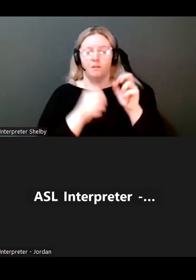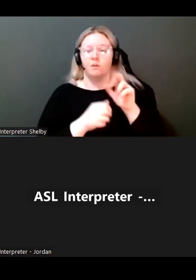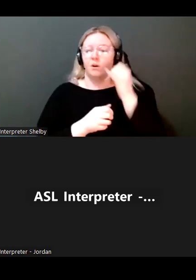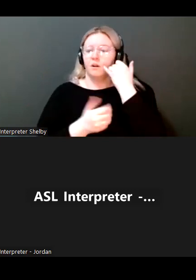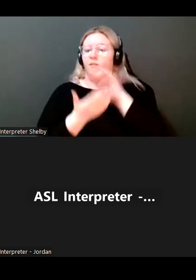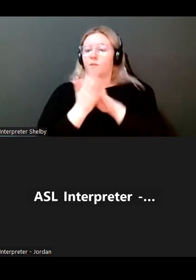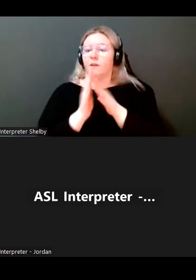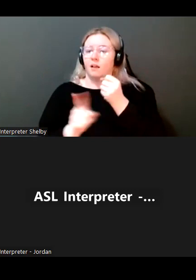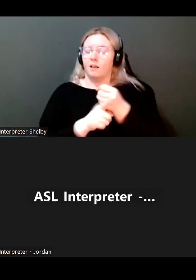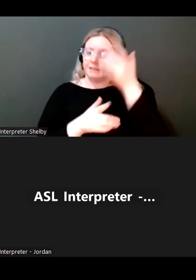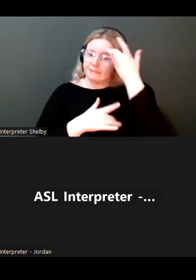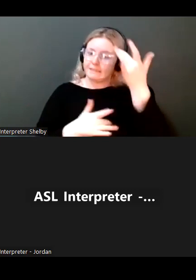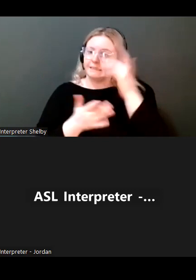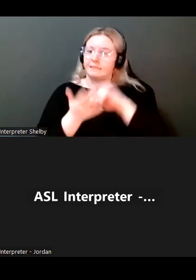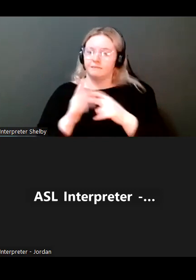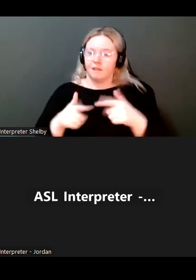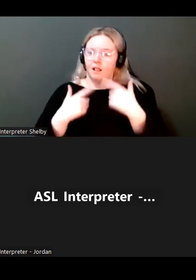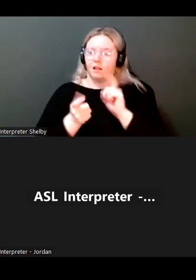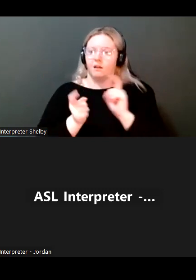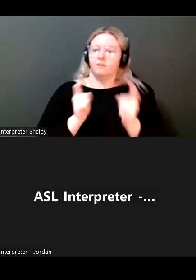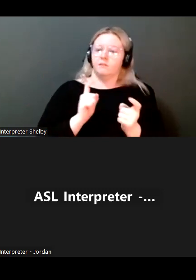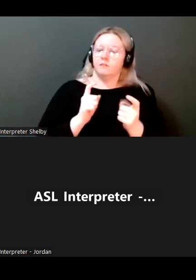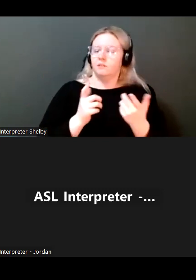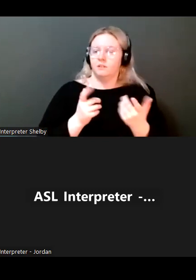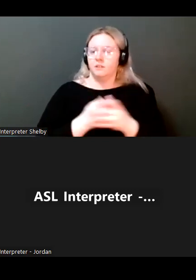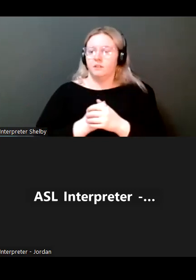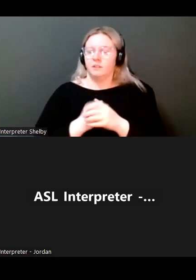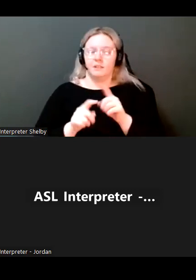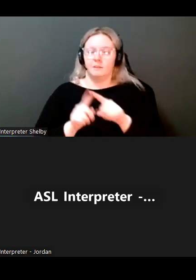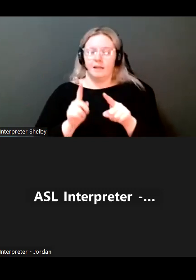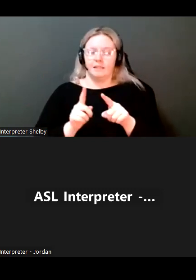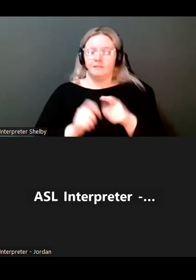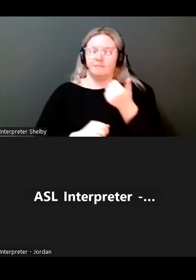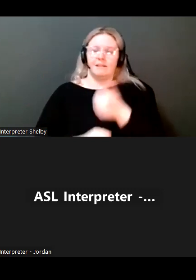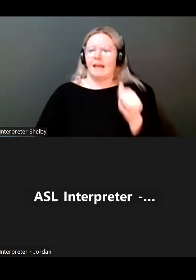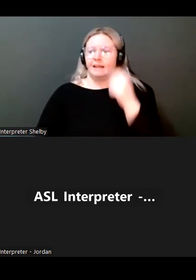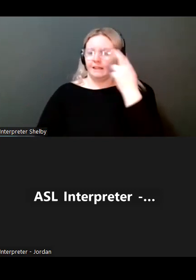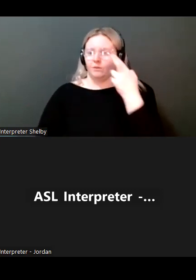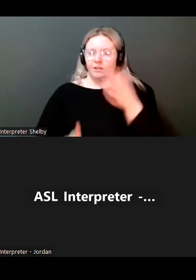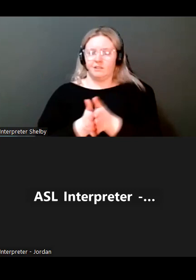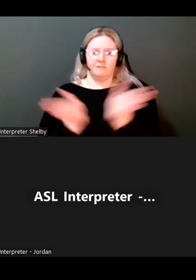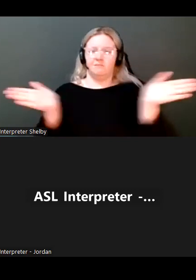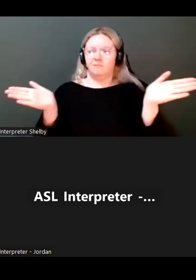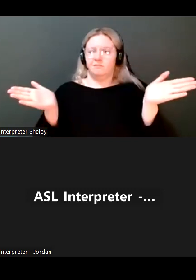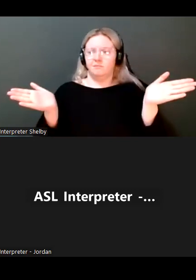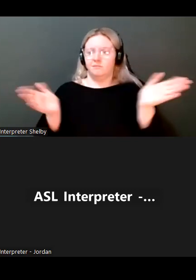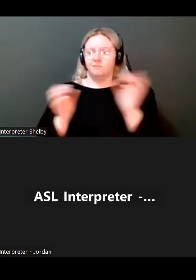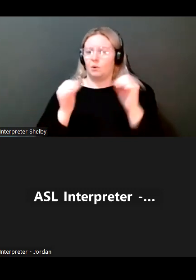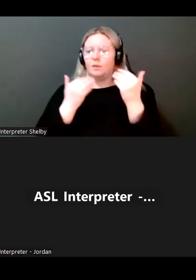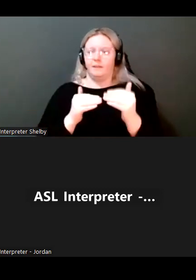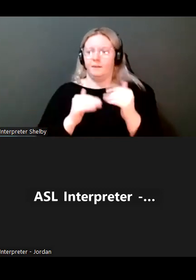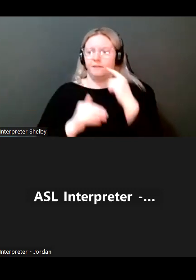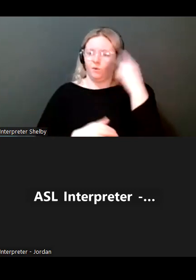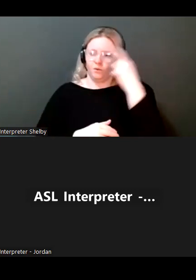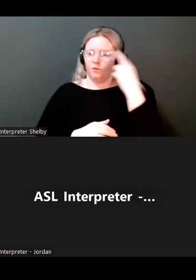illness. There is really no right or wrong reason to call, and we'll certainly,